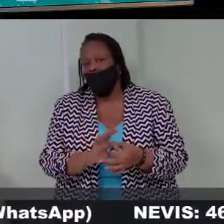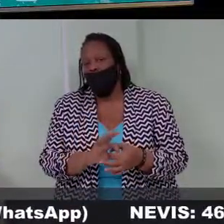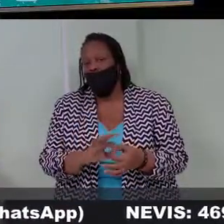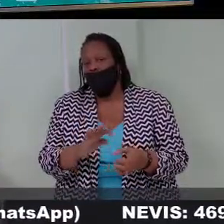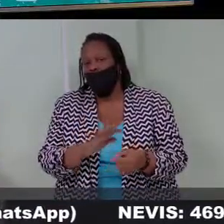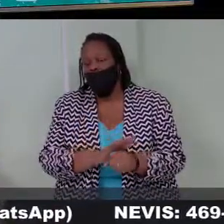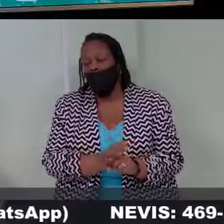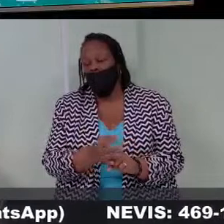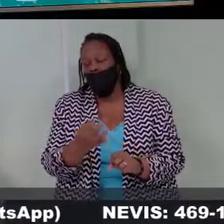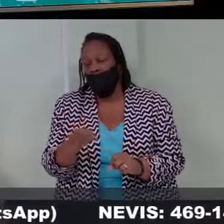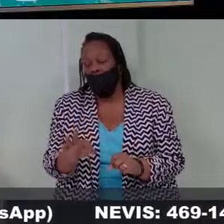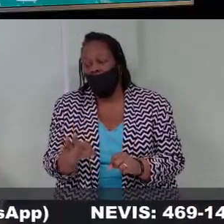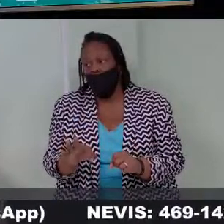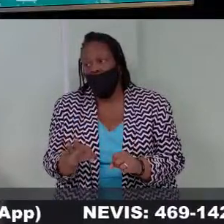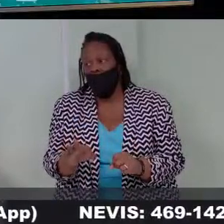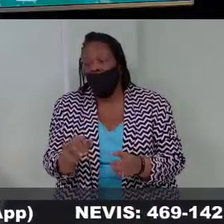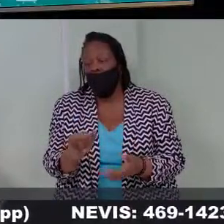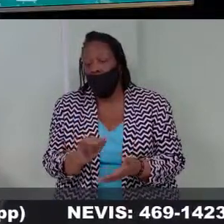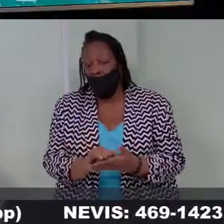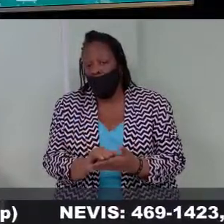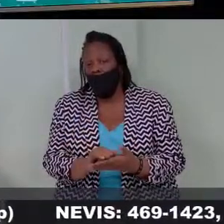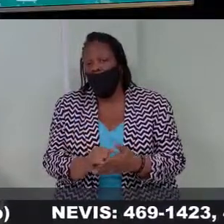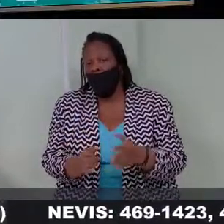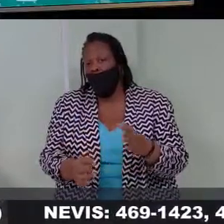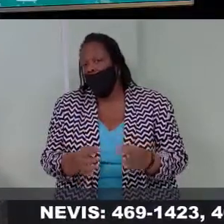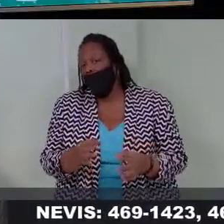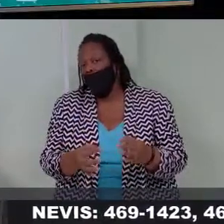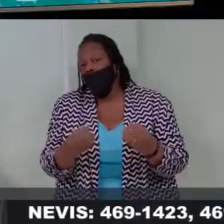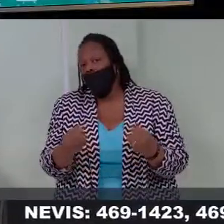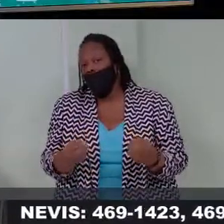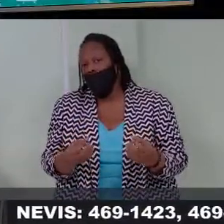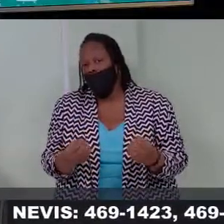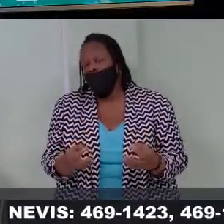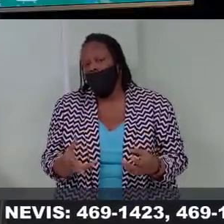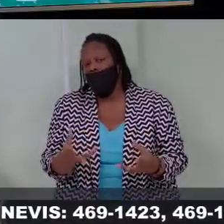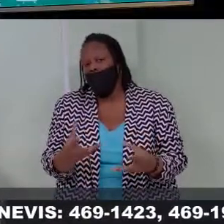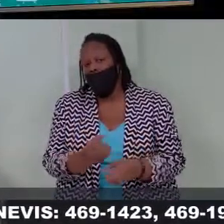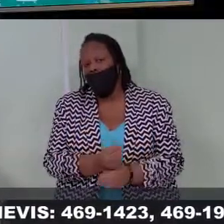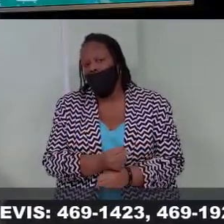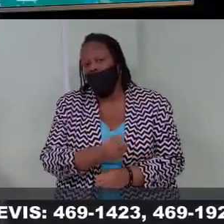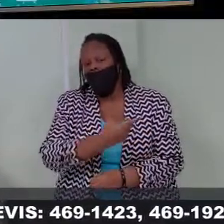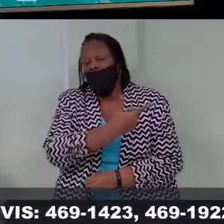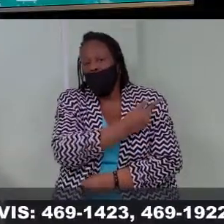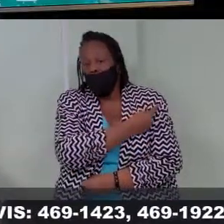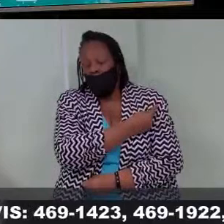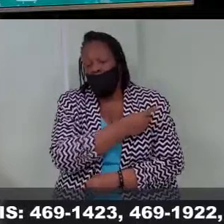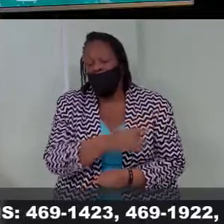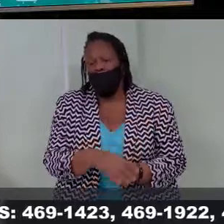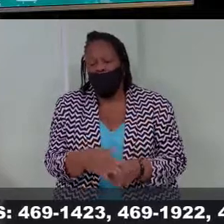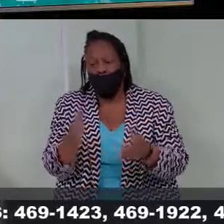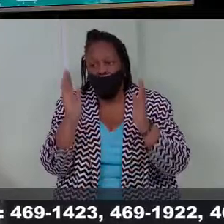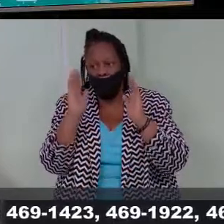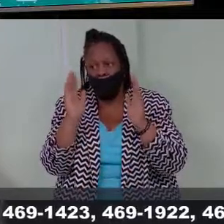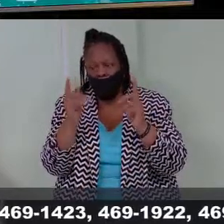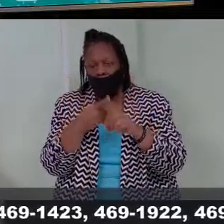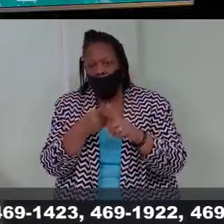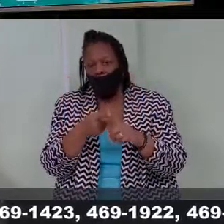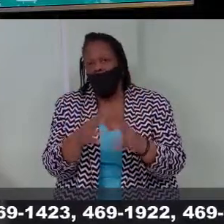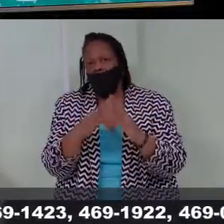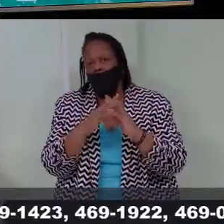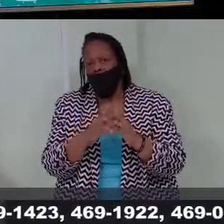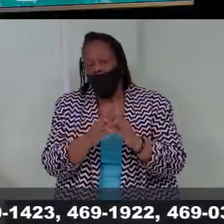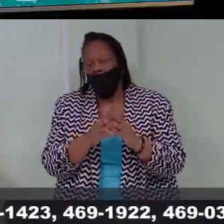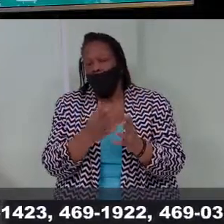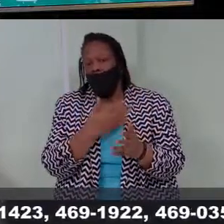want to focus today on 2 critical countries, that's the UK and the United States of America, because these